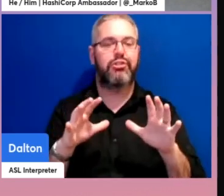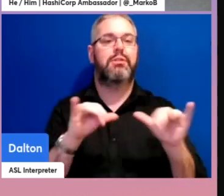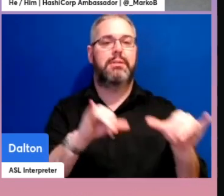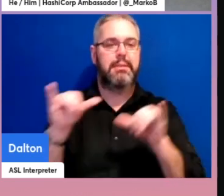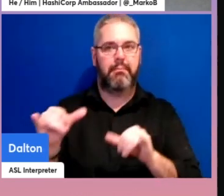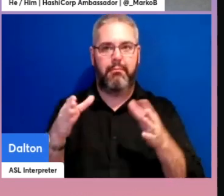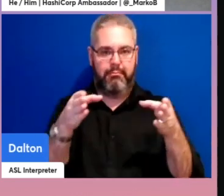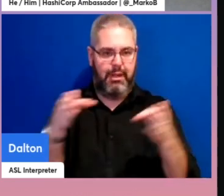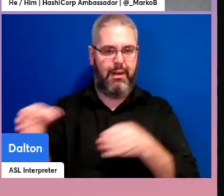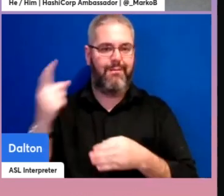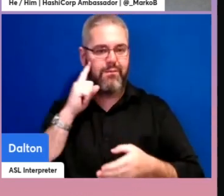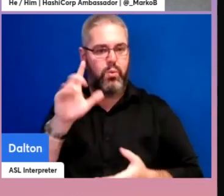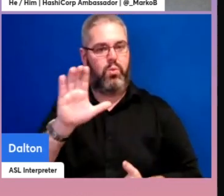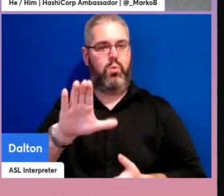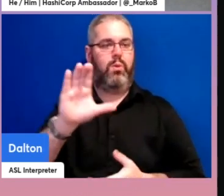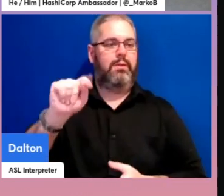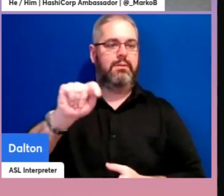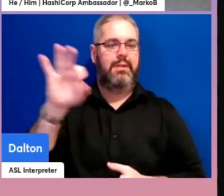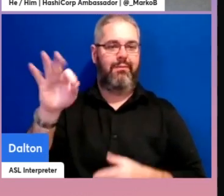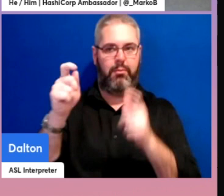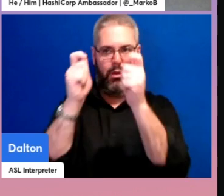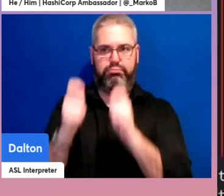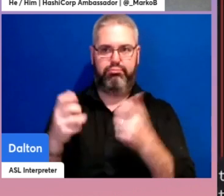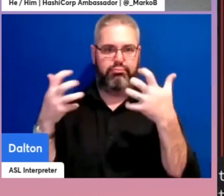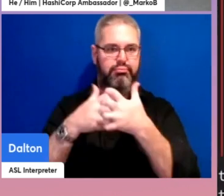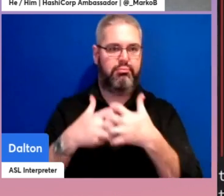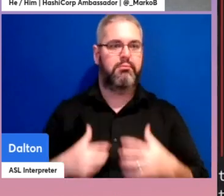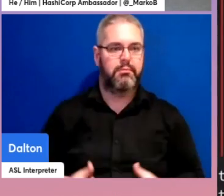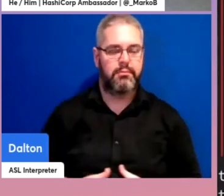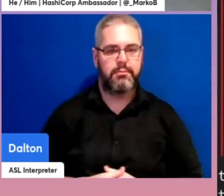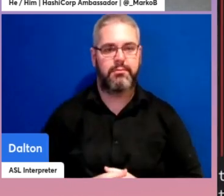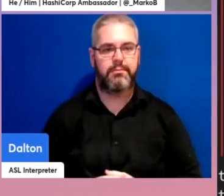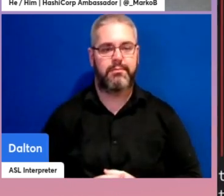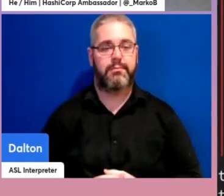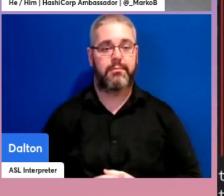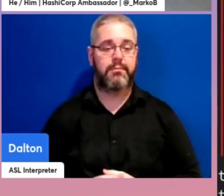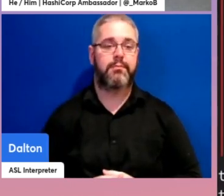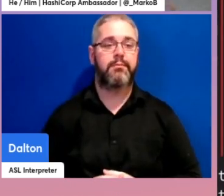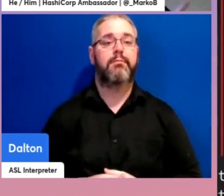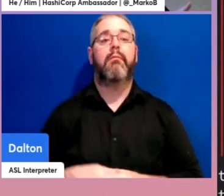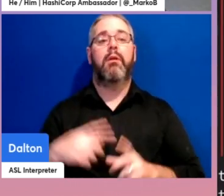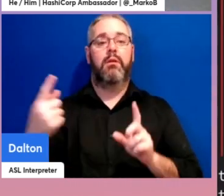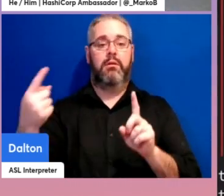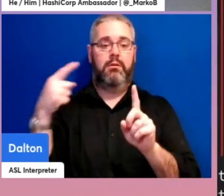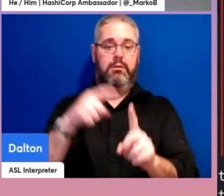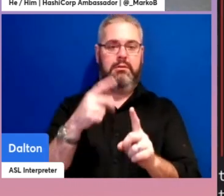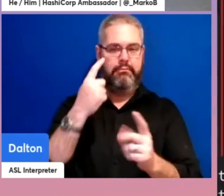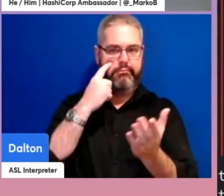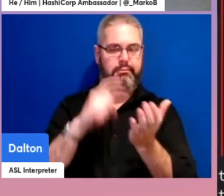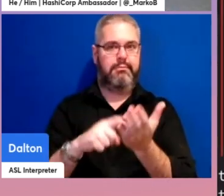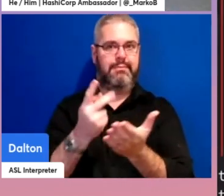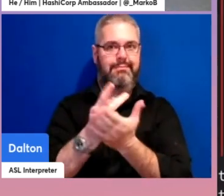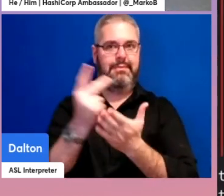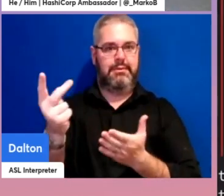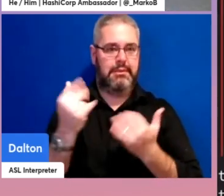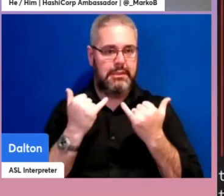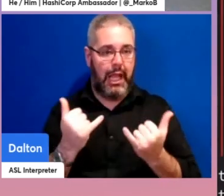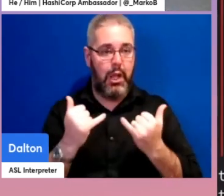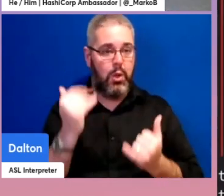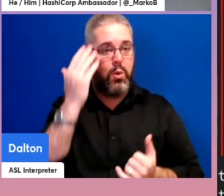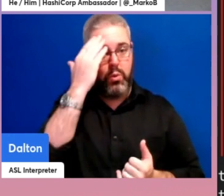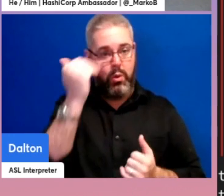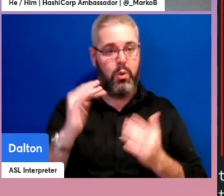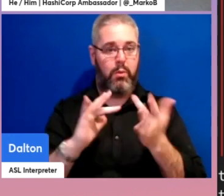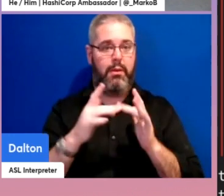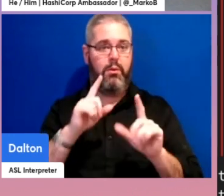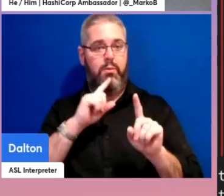plans for your Terraform configuration. So if we move back to here, you're going to see it's failing now because, as I said, the website is responding with